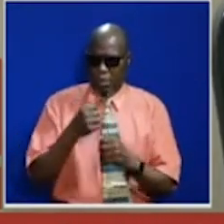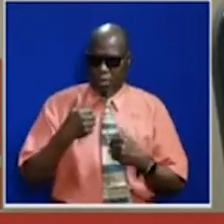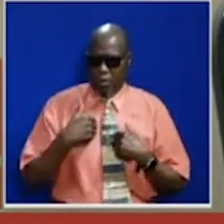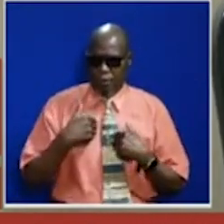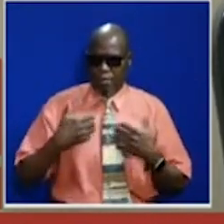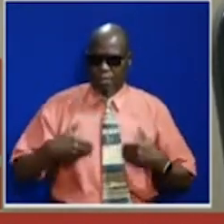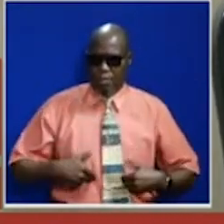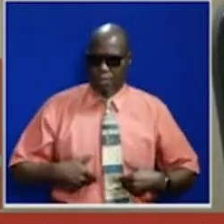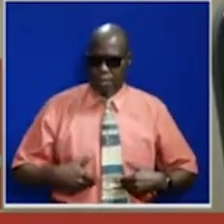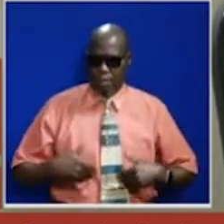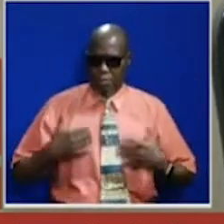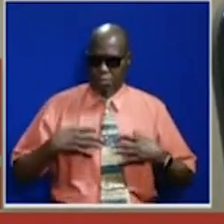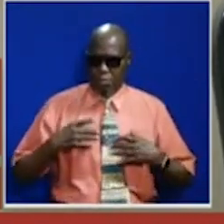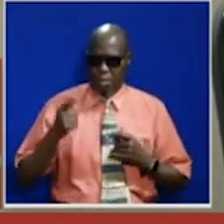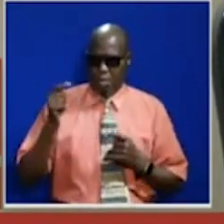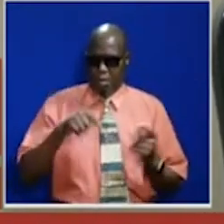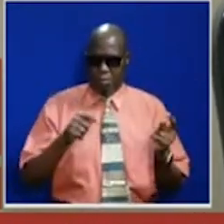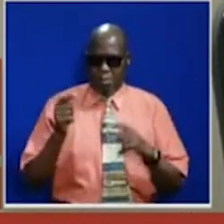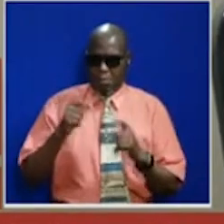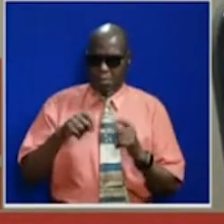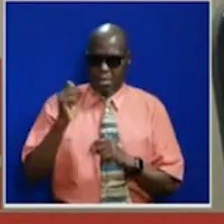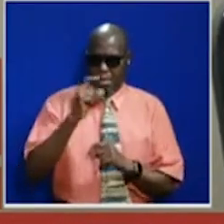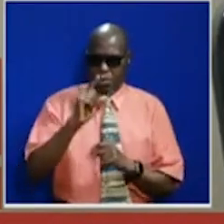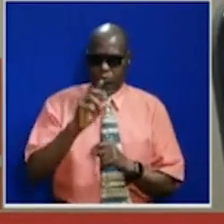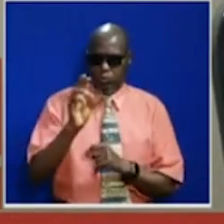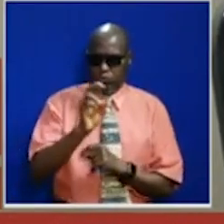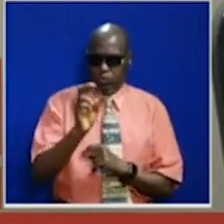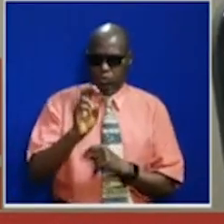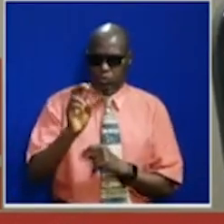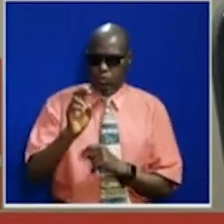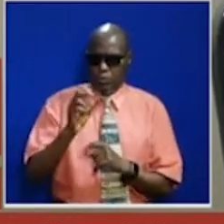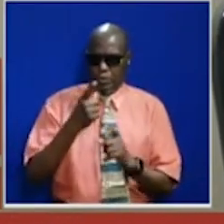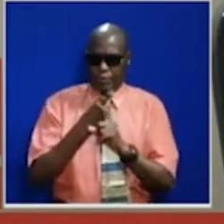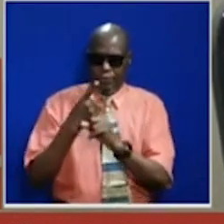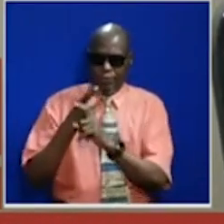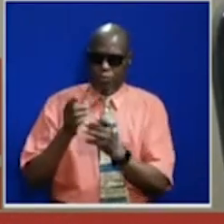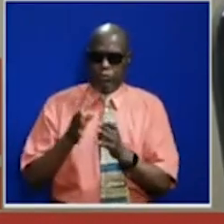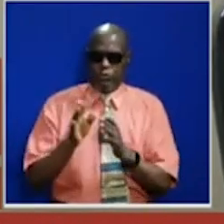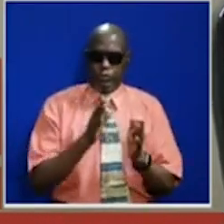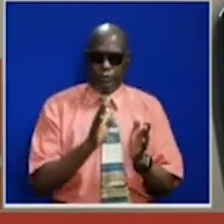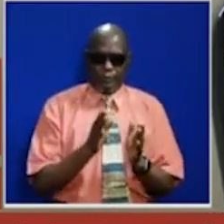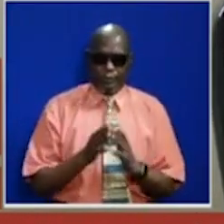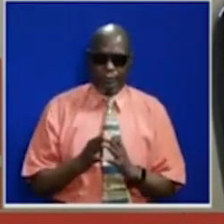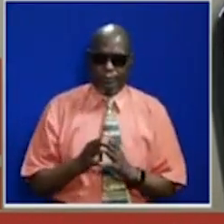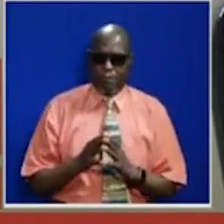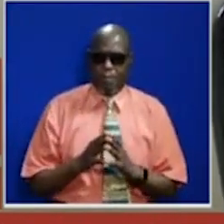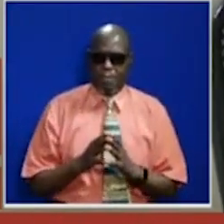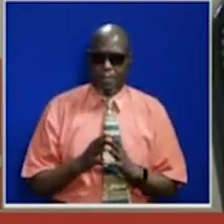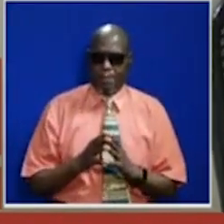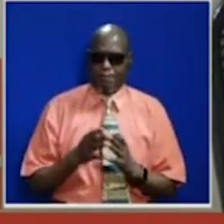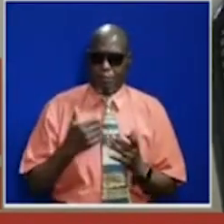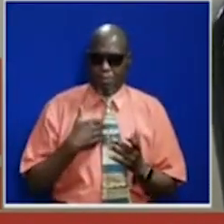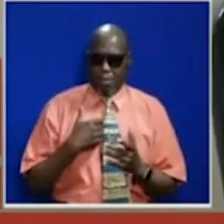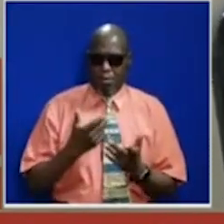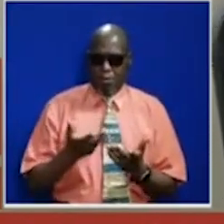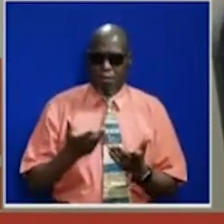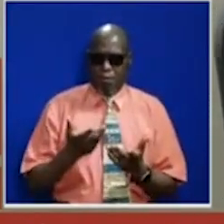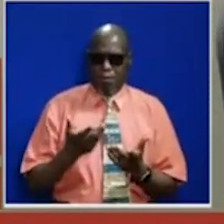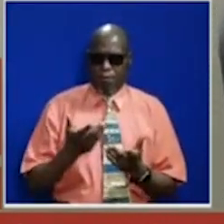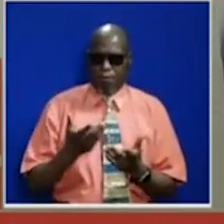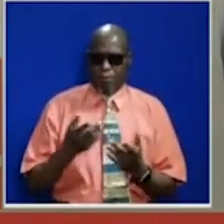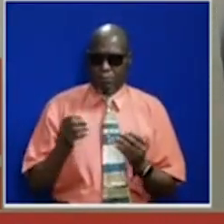looking for work coming all the way to Nairobi to look for different opportunities. I just held a meeting with the